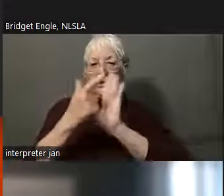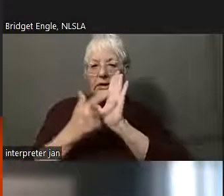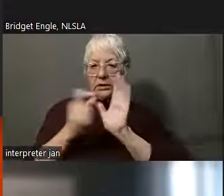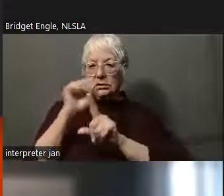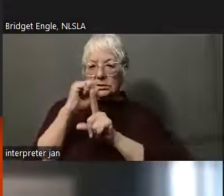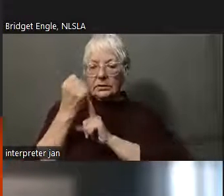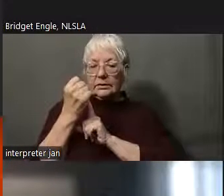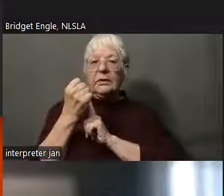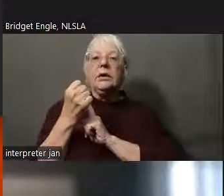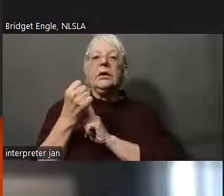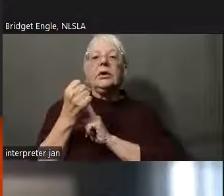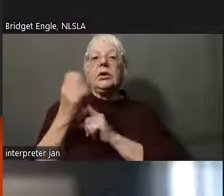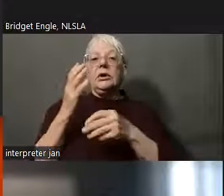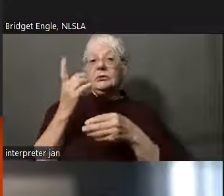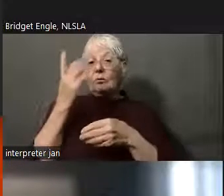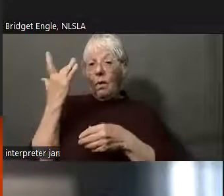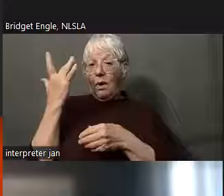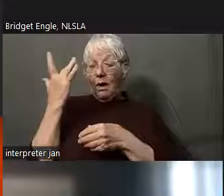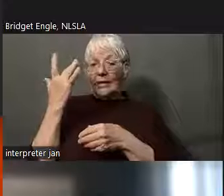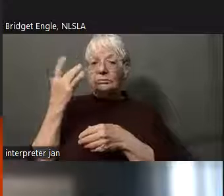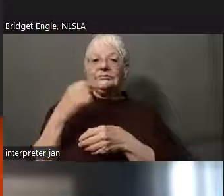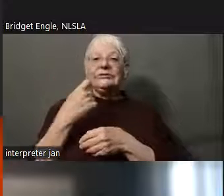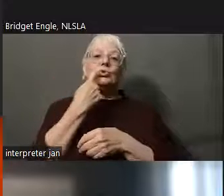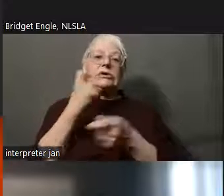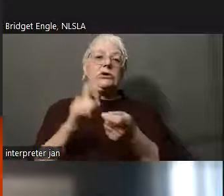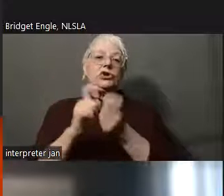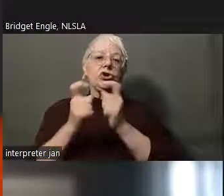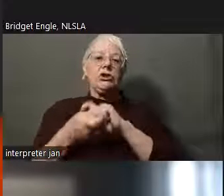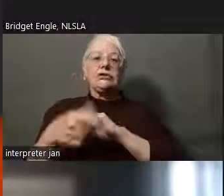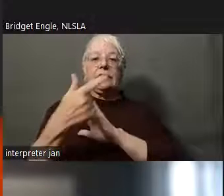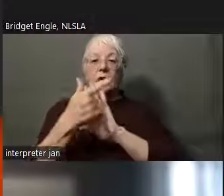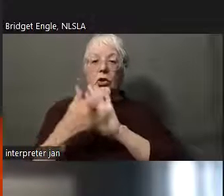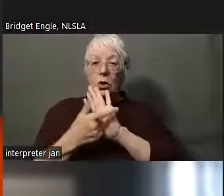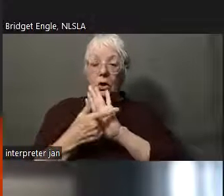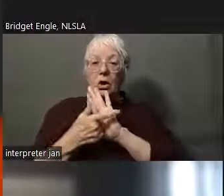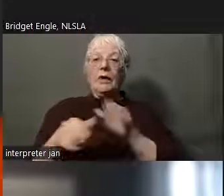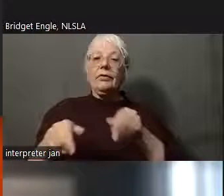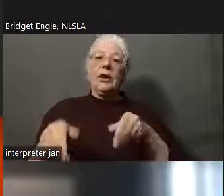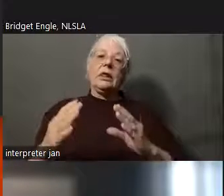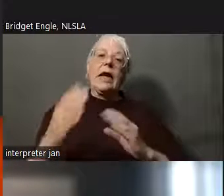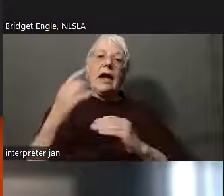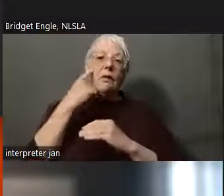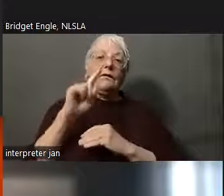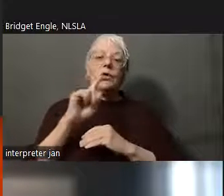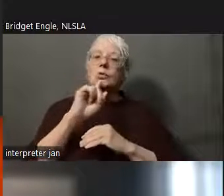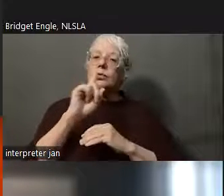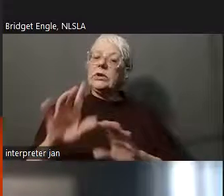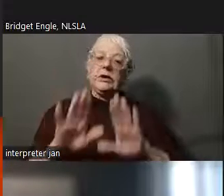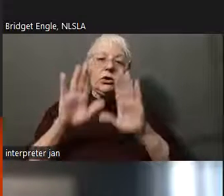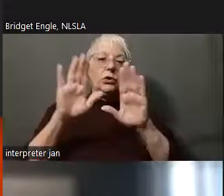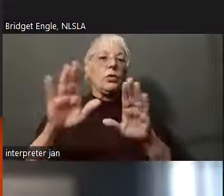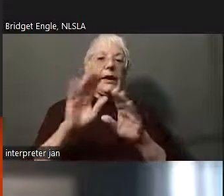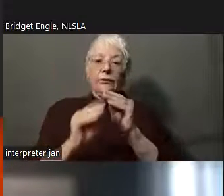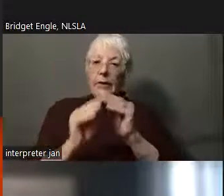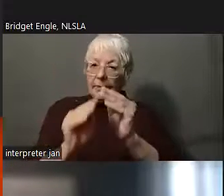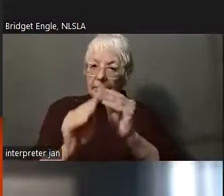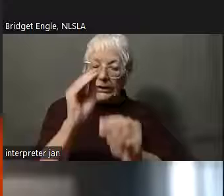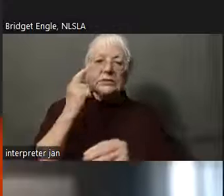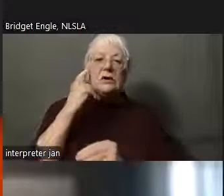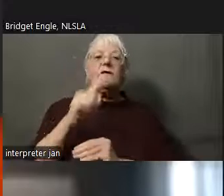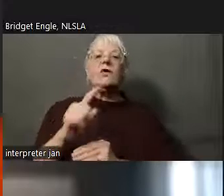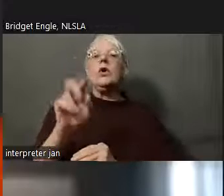as a result of the recent changes in the law that allow for these really great remedies for the